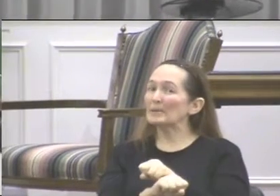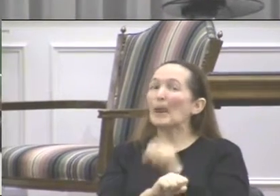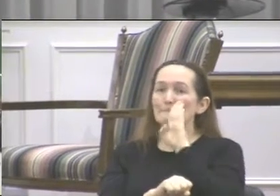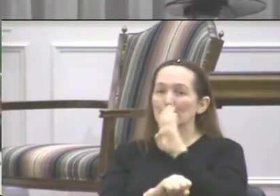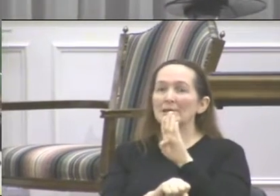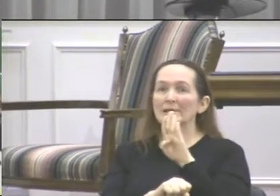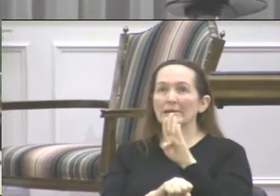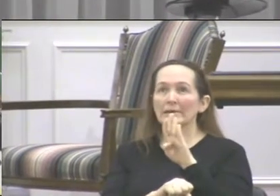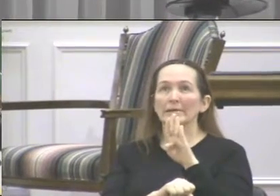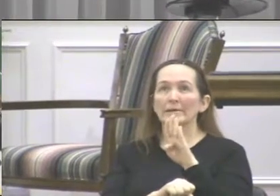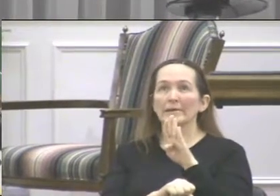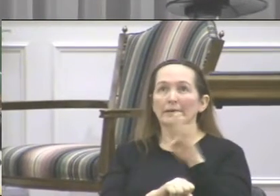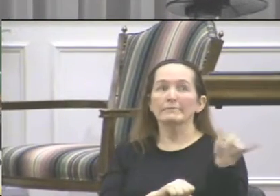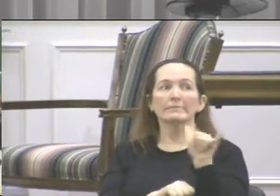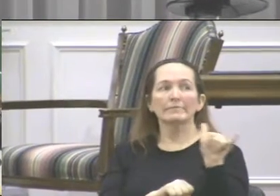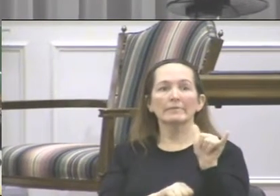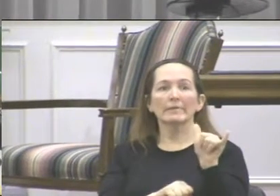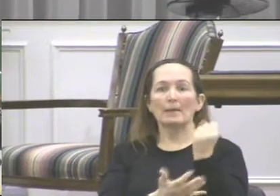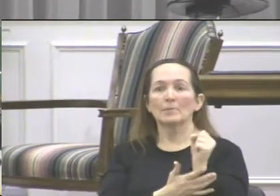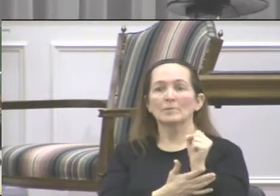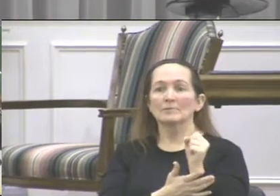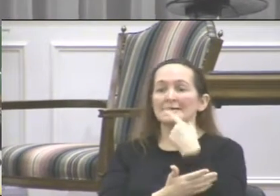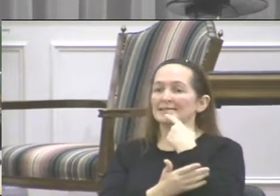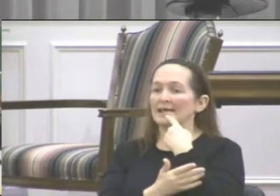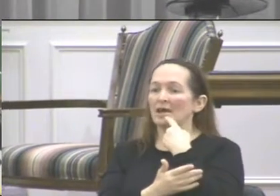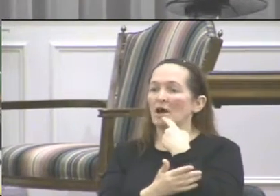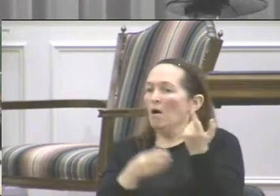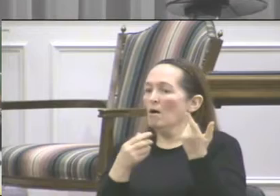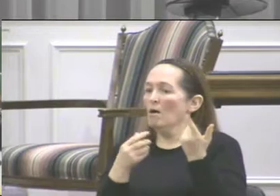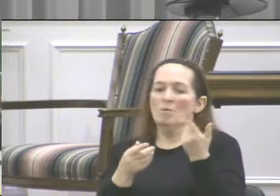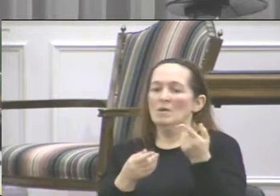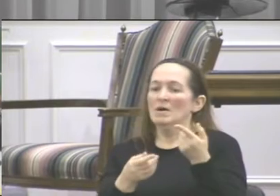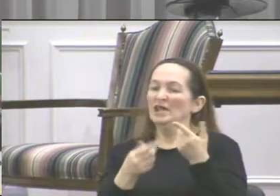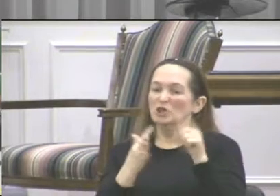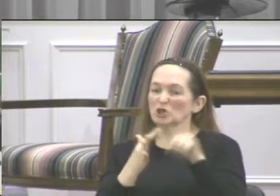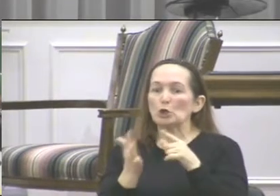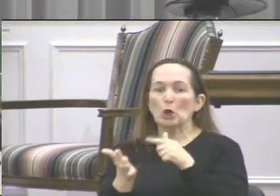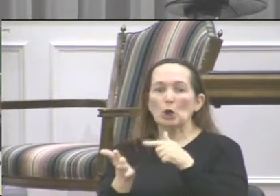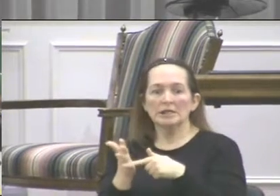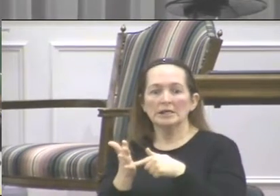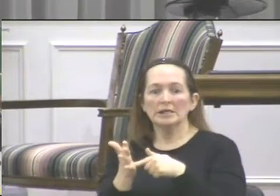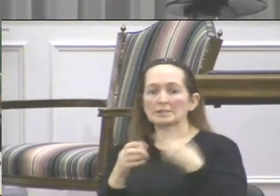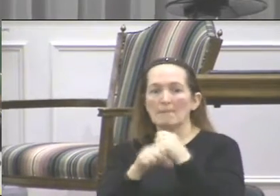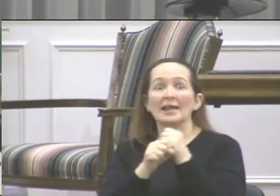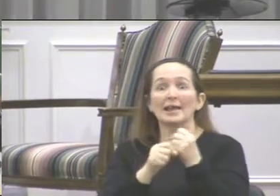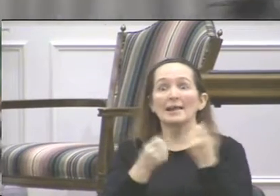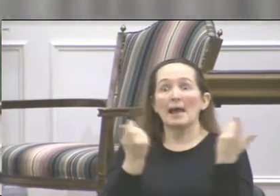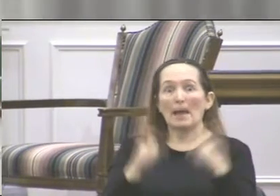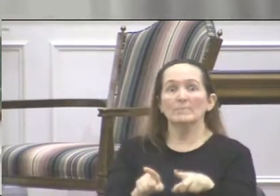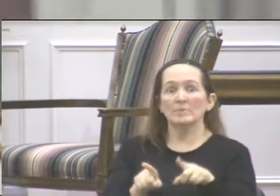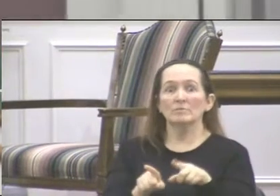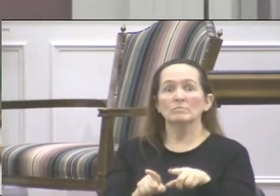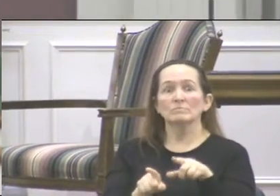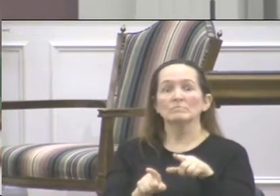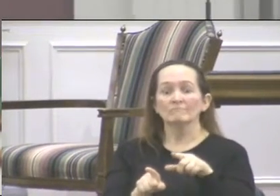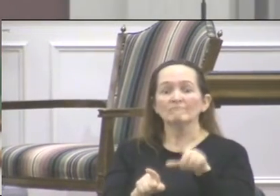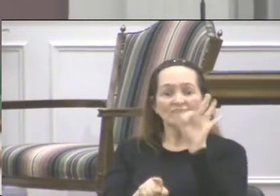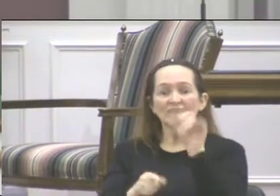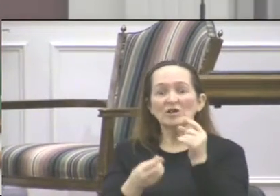Abraham. Say, let's get this going. Let's make it happen. We can find a way to do this.